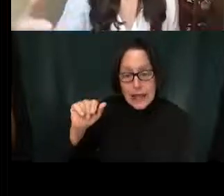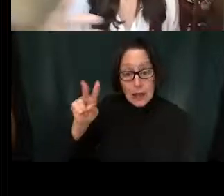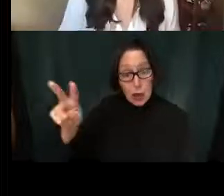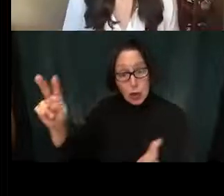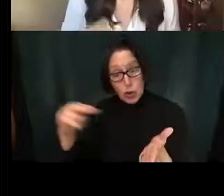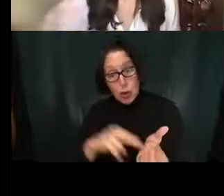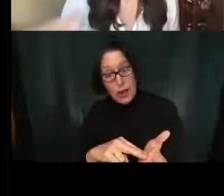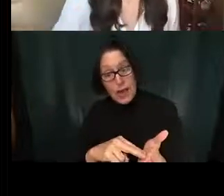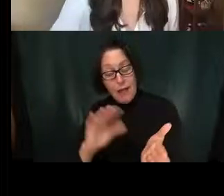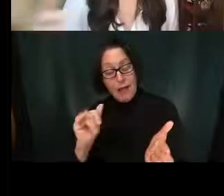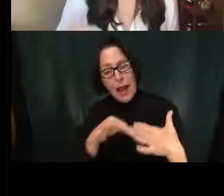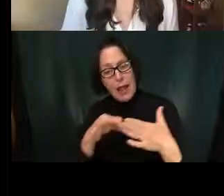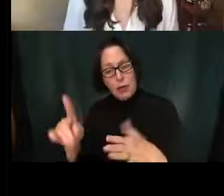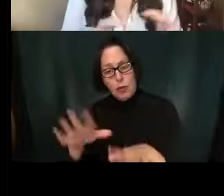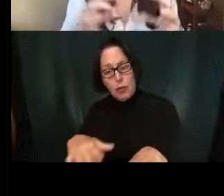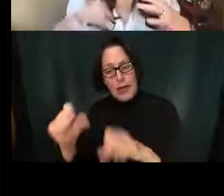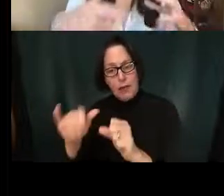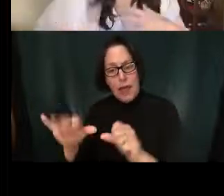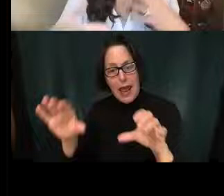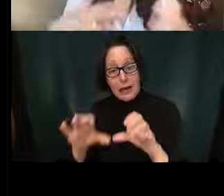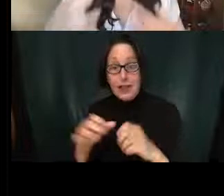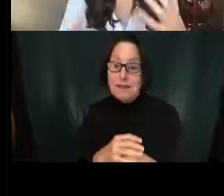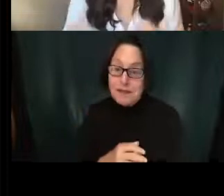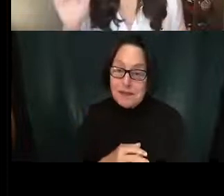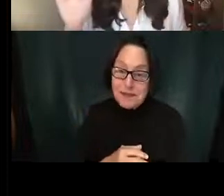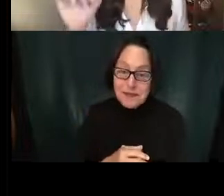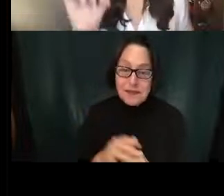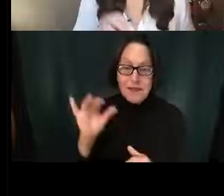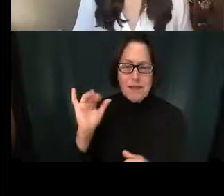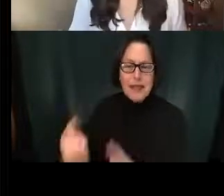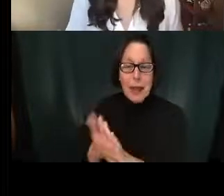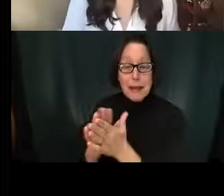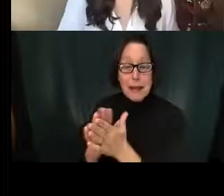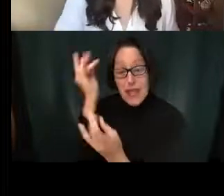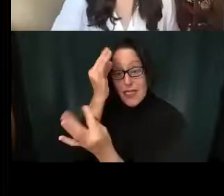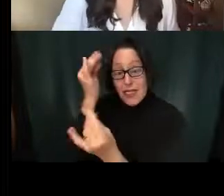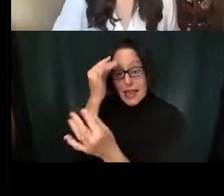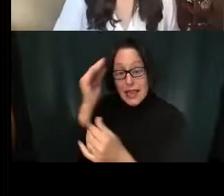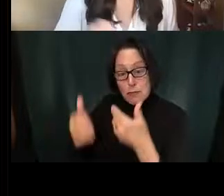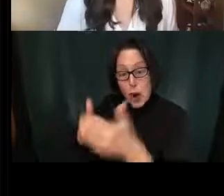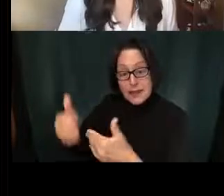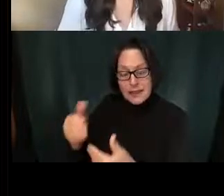led you to take that action? It puts it on the thinking process, not necessarily on the person.